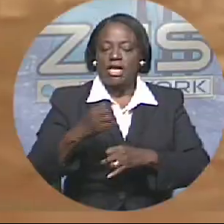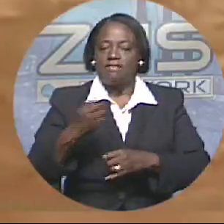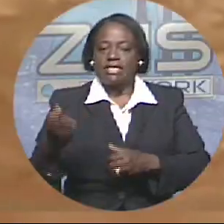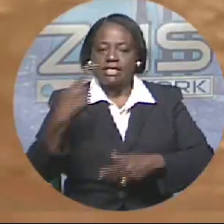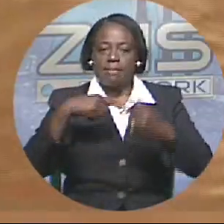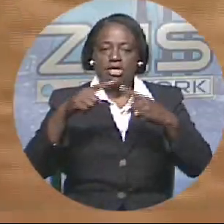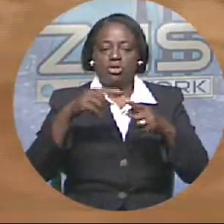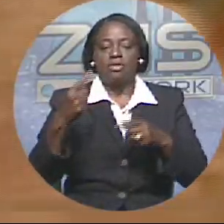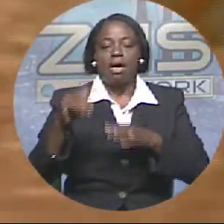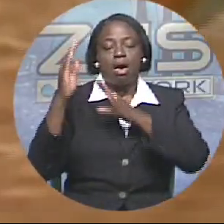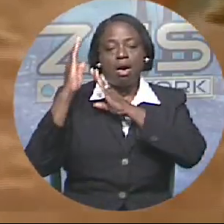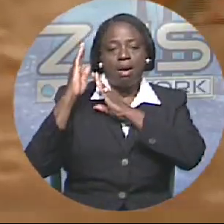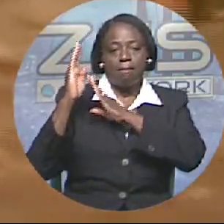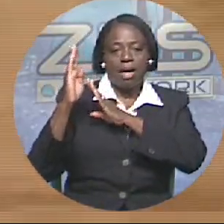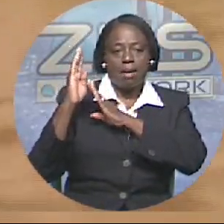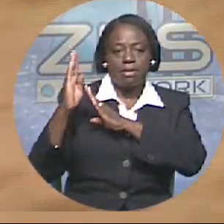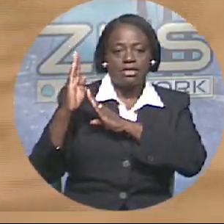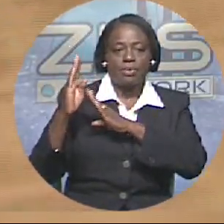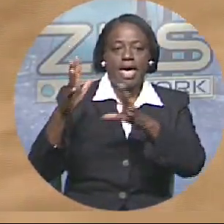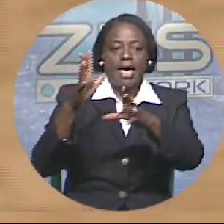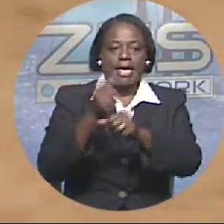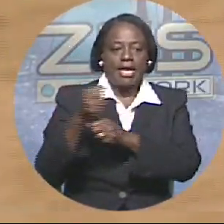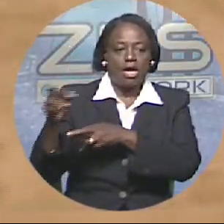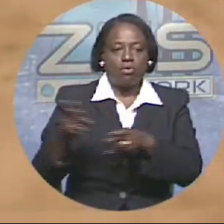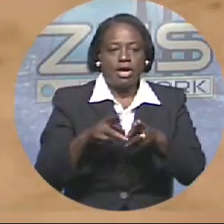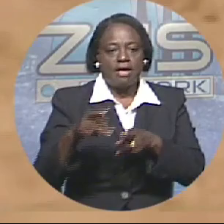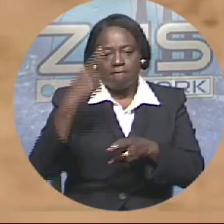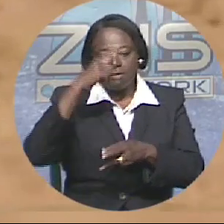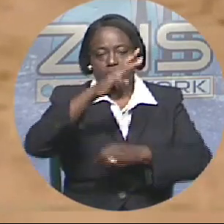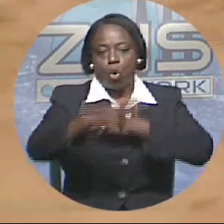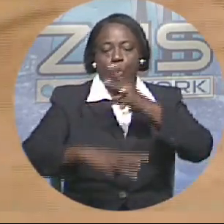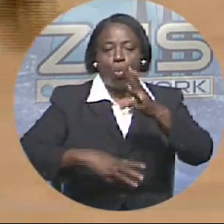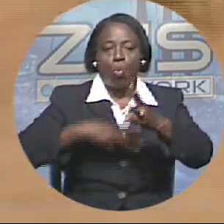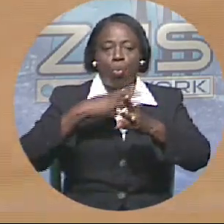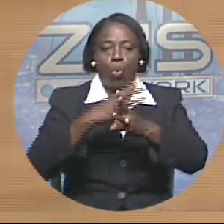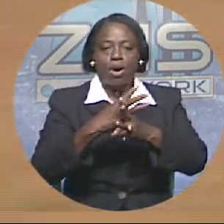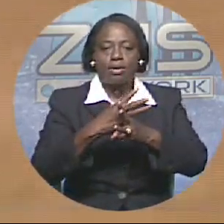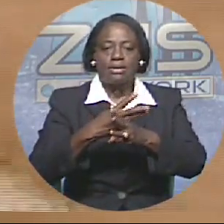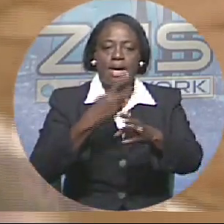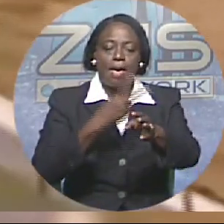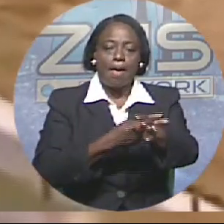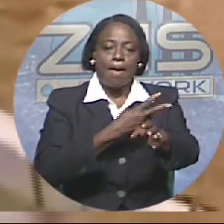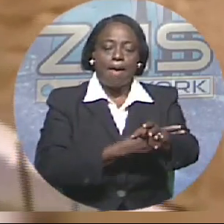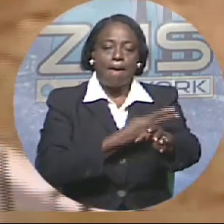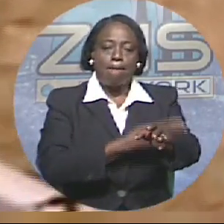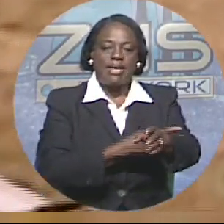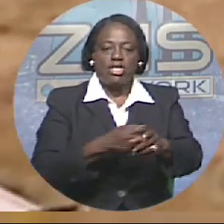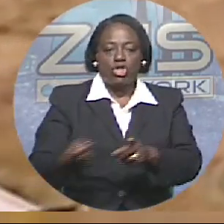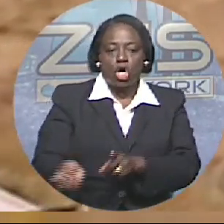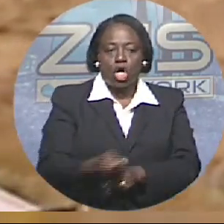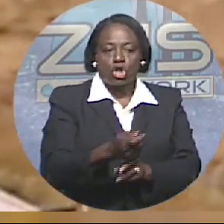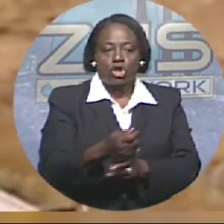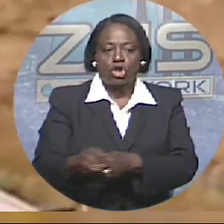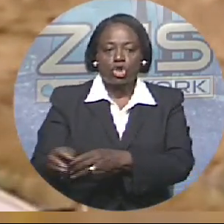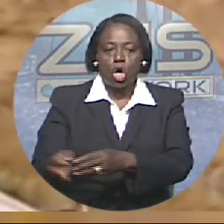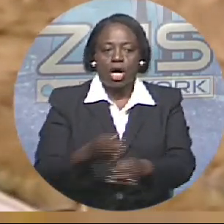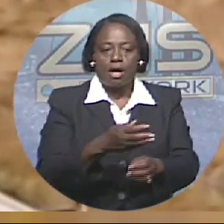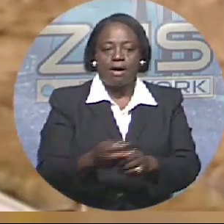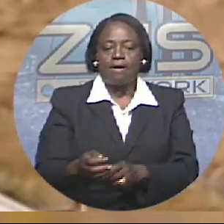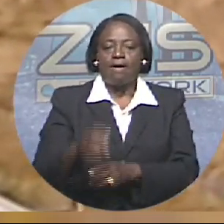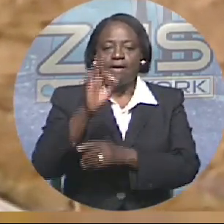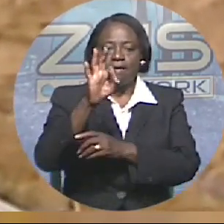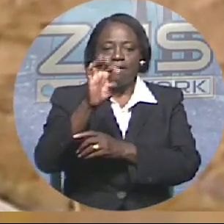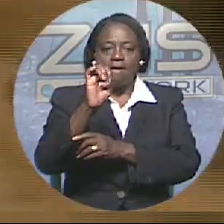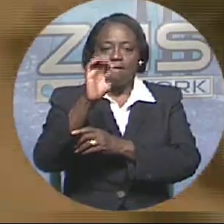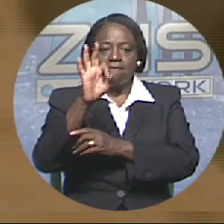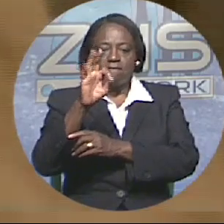regard. We also know we're getting ready for the World Cup of beach soccer. FIFA is sending their number one growing sport. Beach soccer is now the